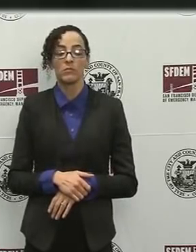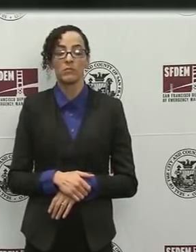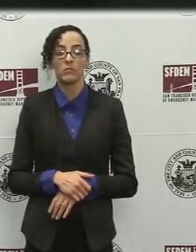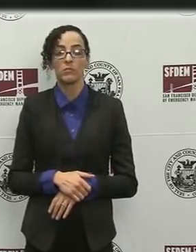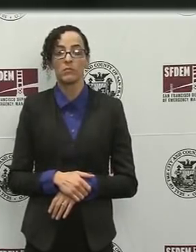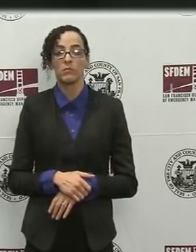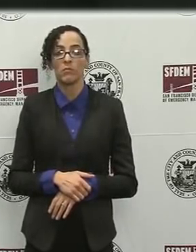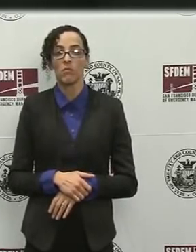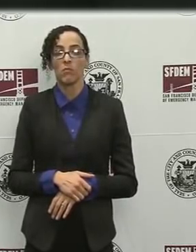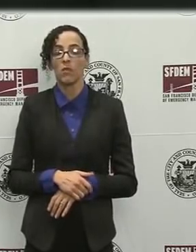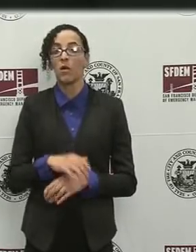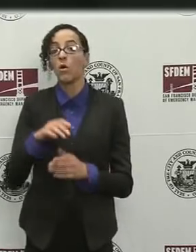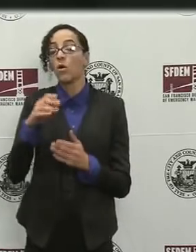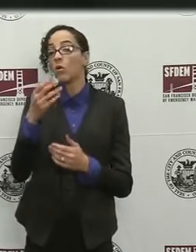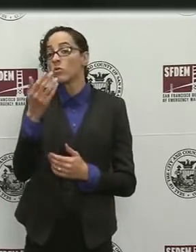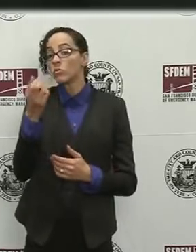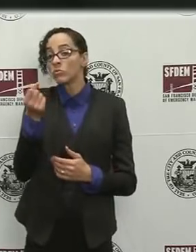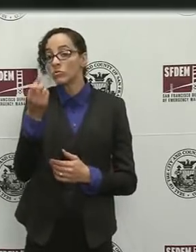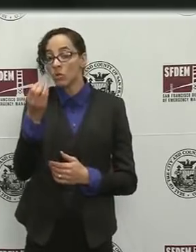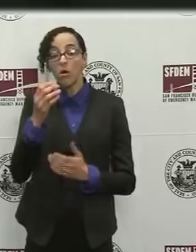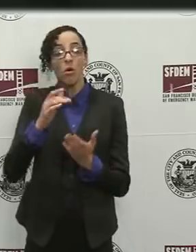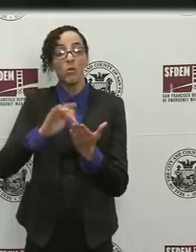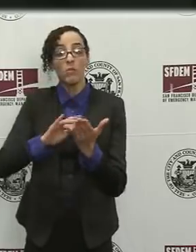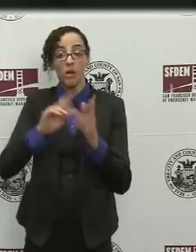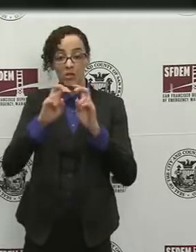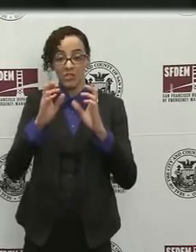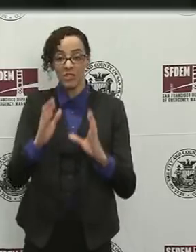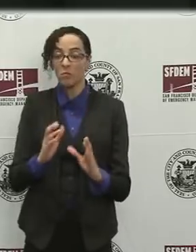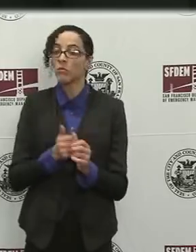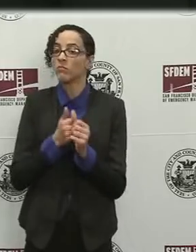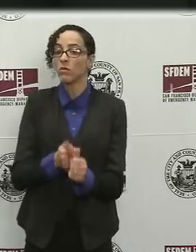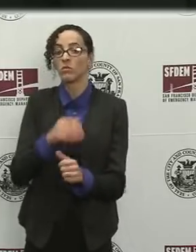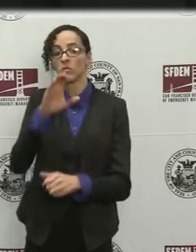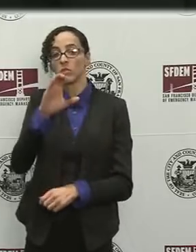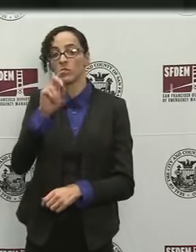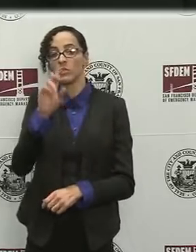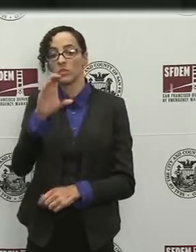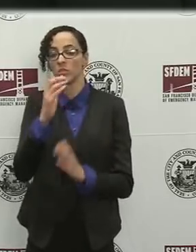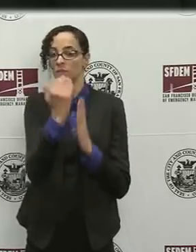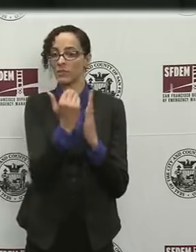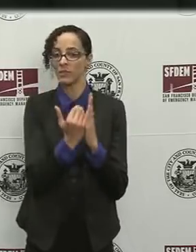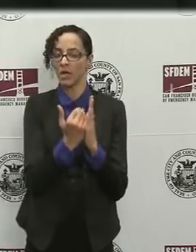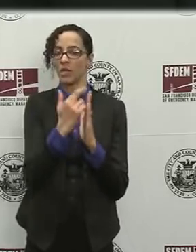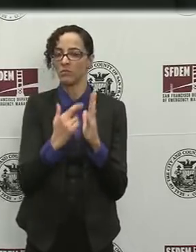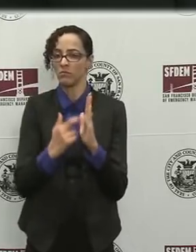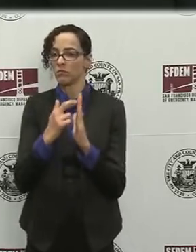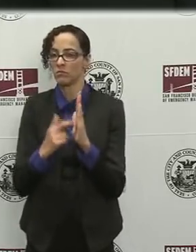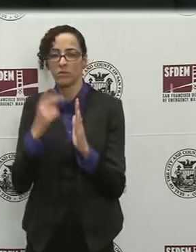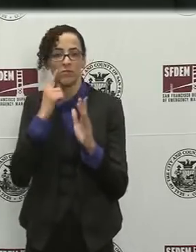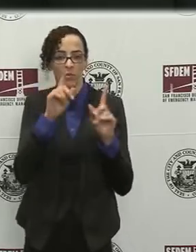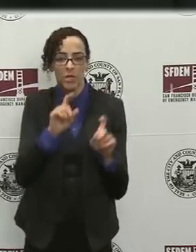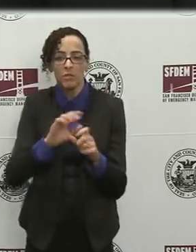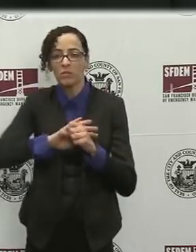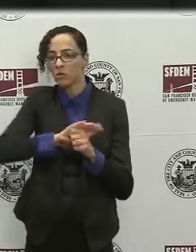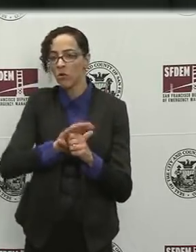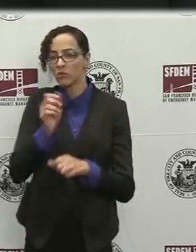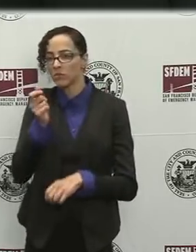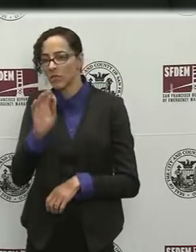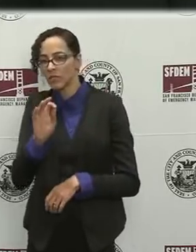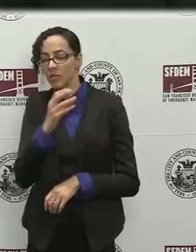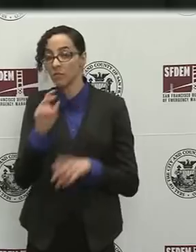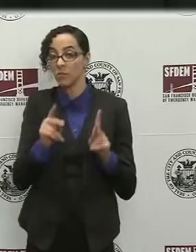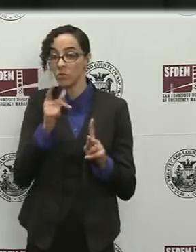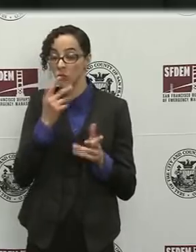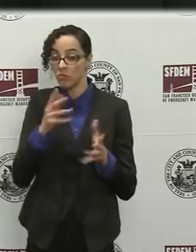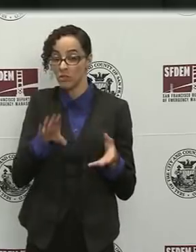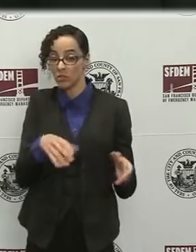So the medical examiner is following CDC guidelines with regard to testing for COVID-19 in people who have died. That would